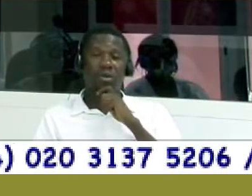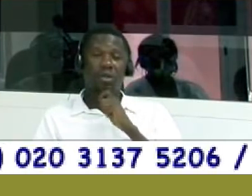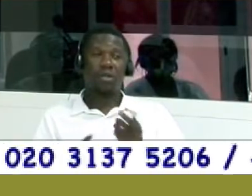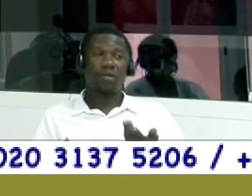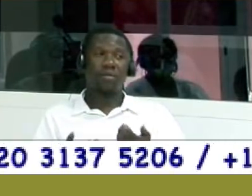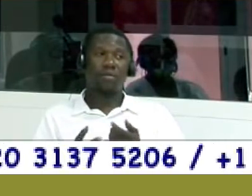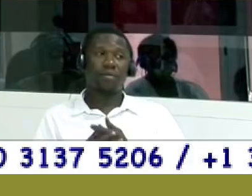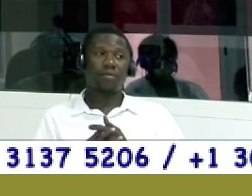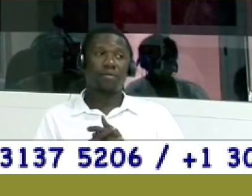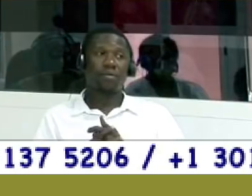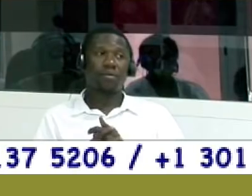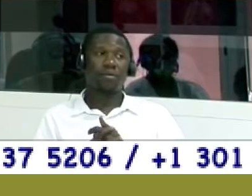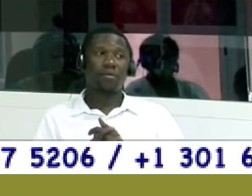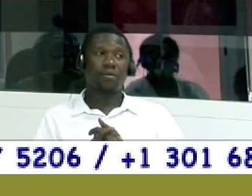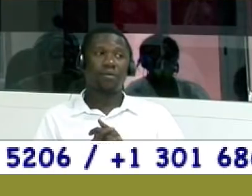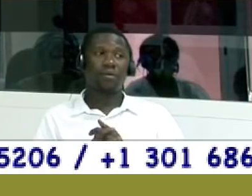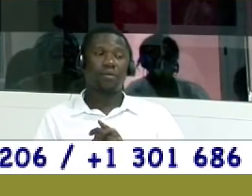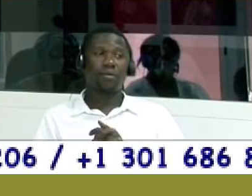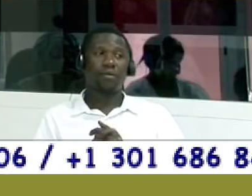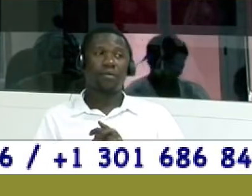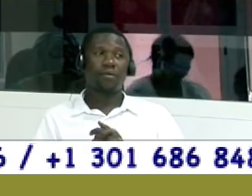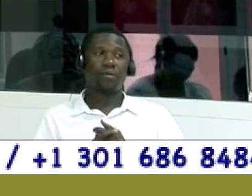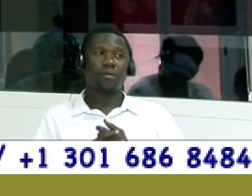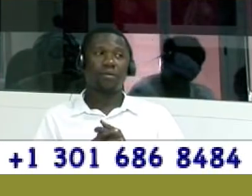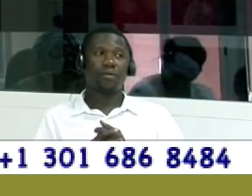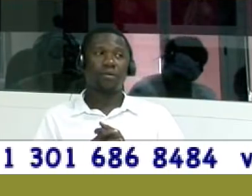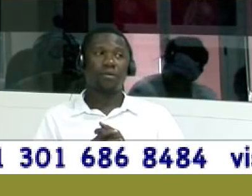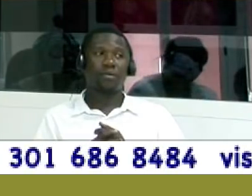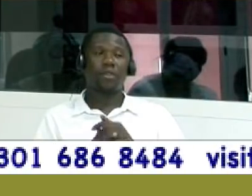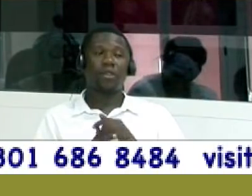You asked me a second question. Yes. What was it?